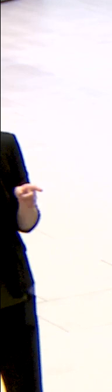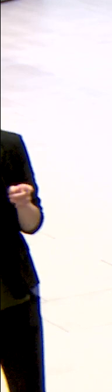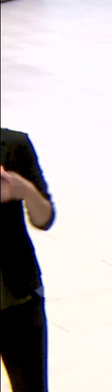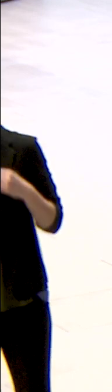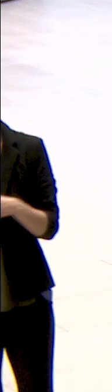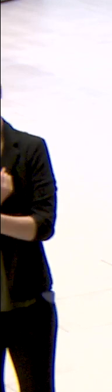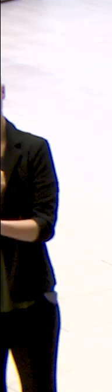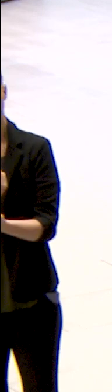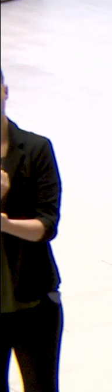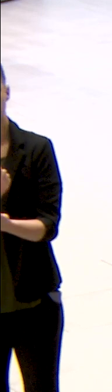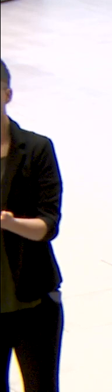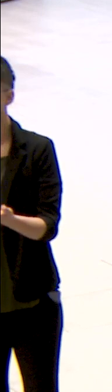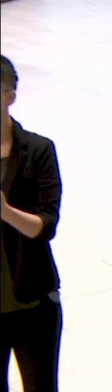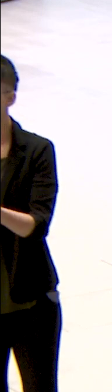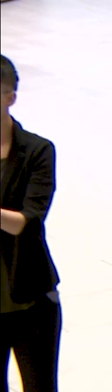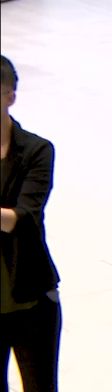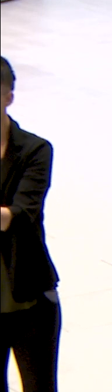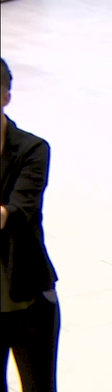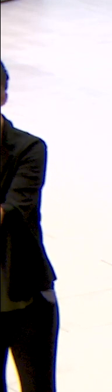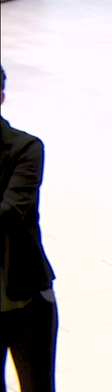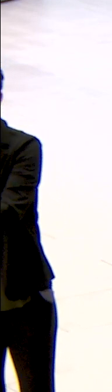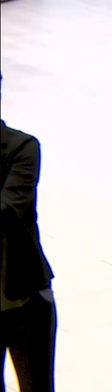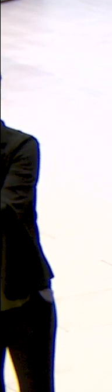win. Any other questions? Yeah. So,